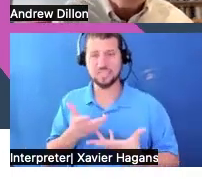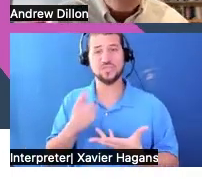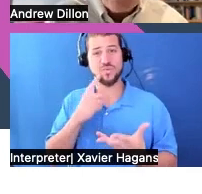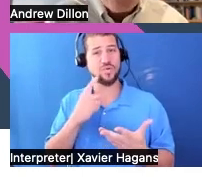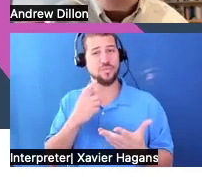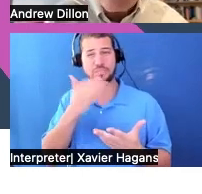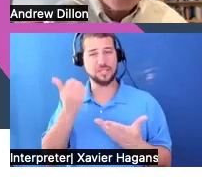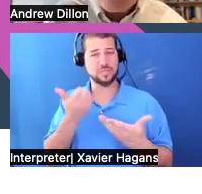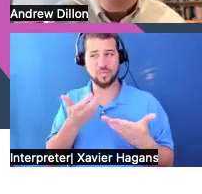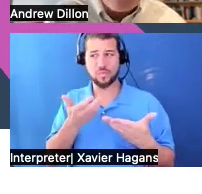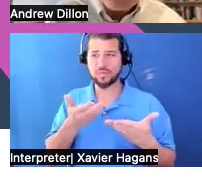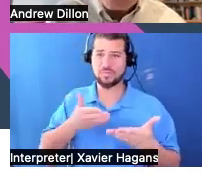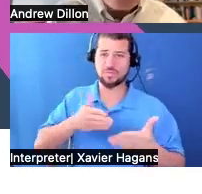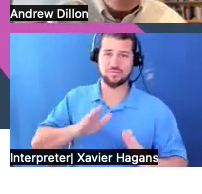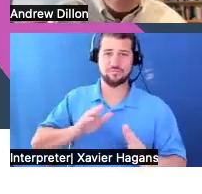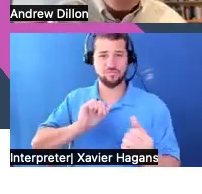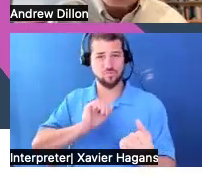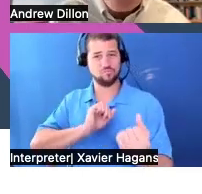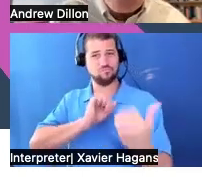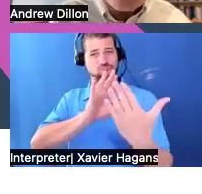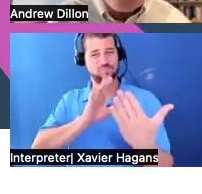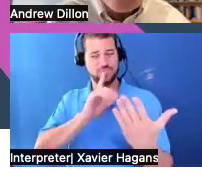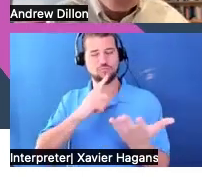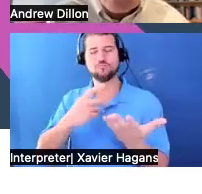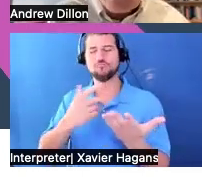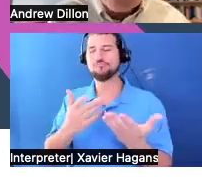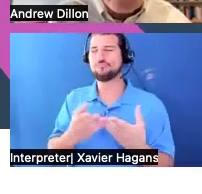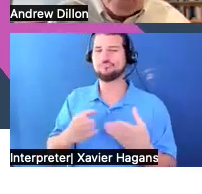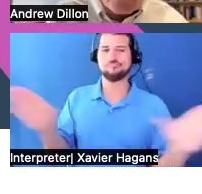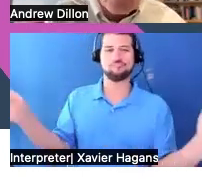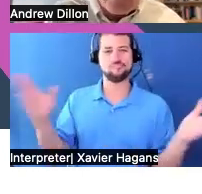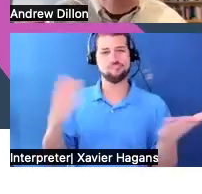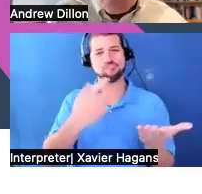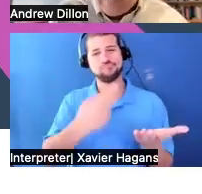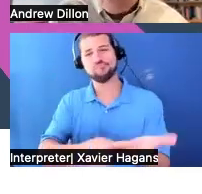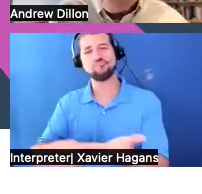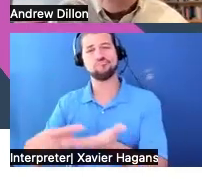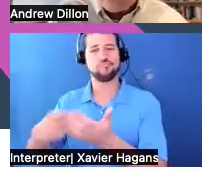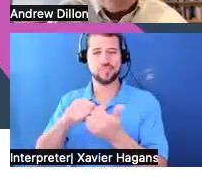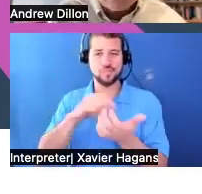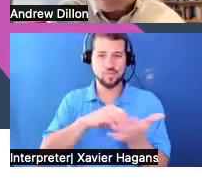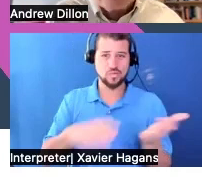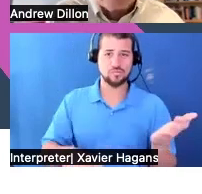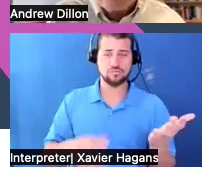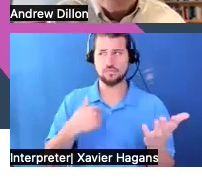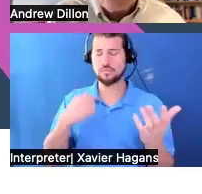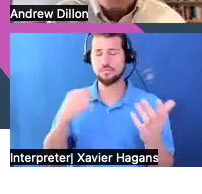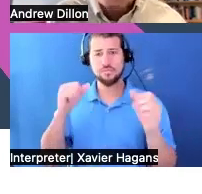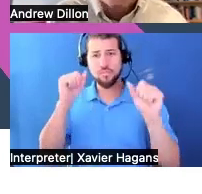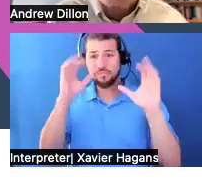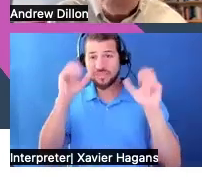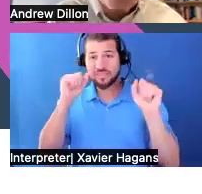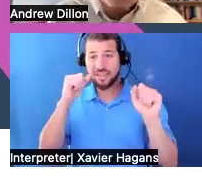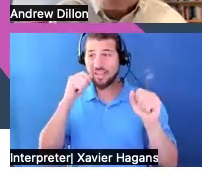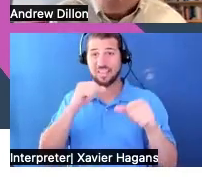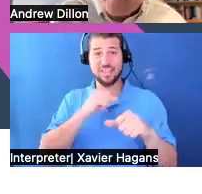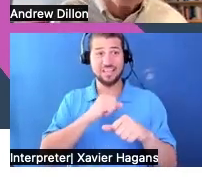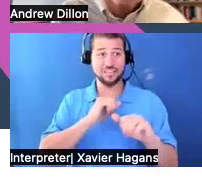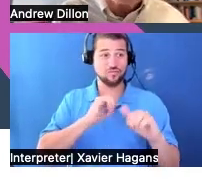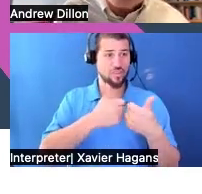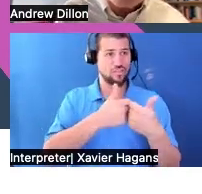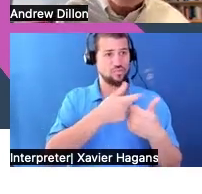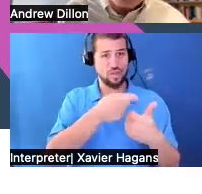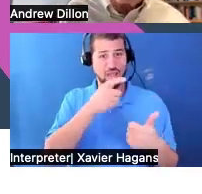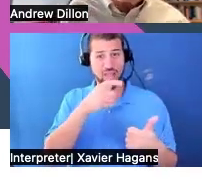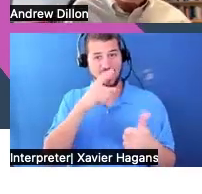students. Again and again, I've been amazed at things I've discovered that are challenges for students only when they have told me, when I've asked